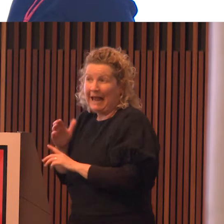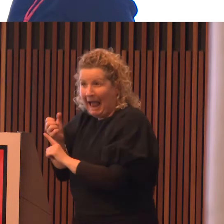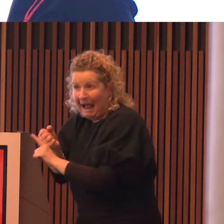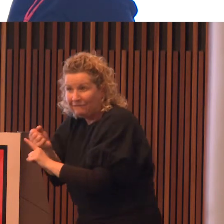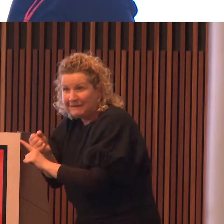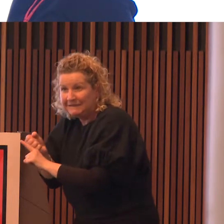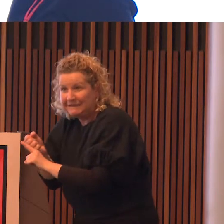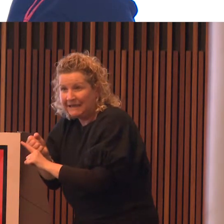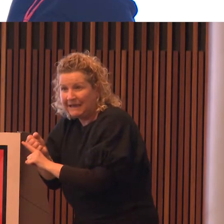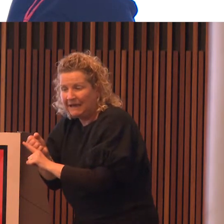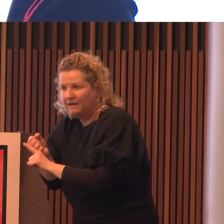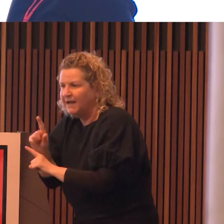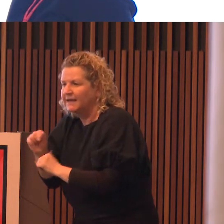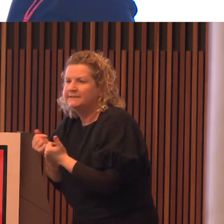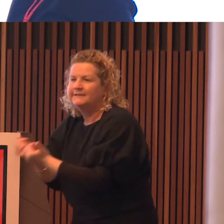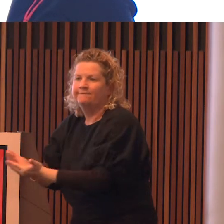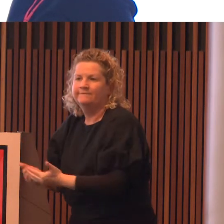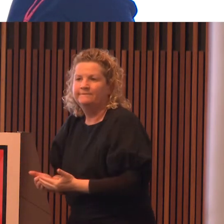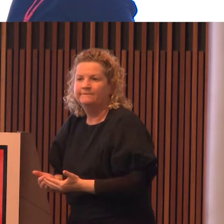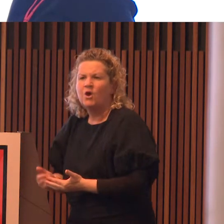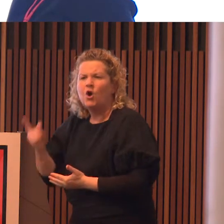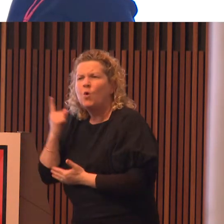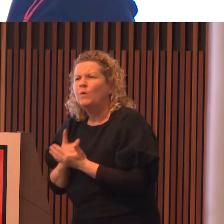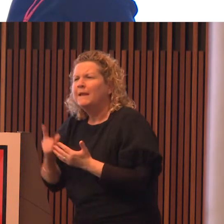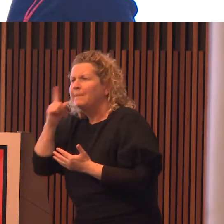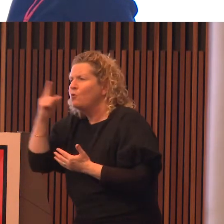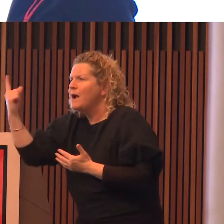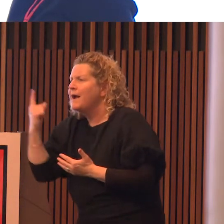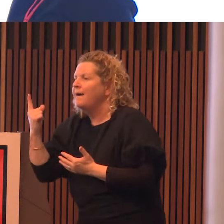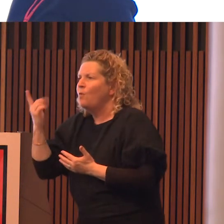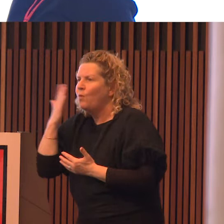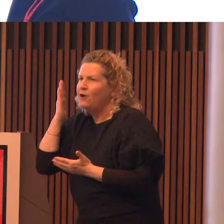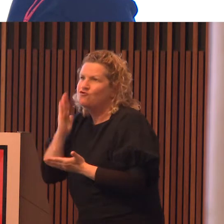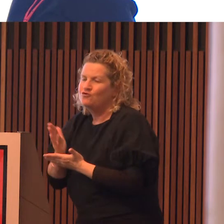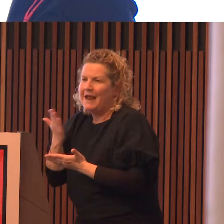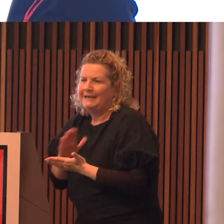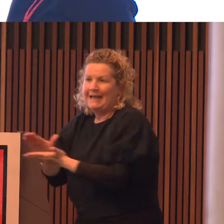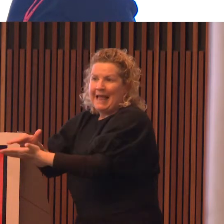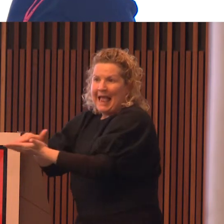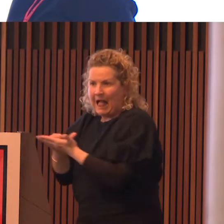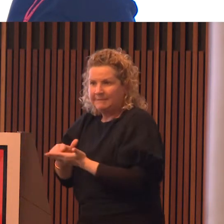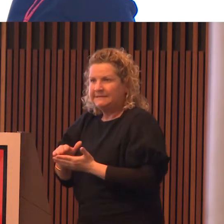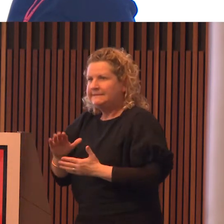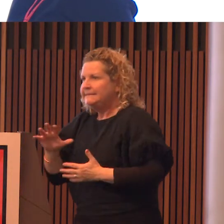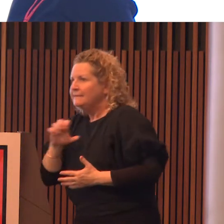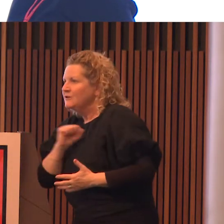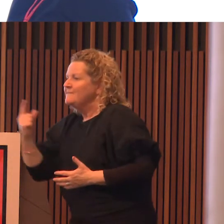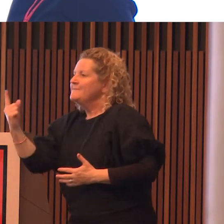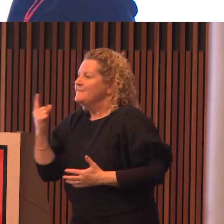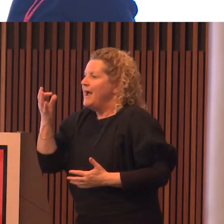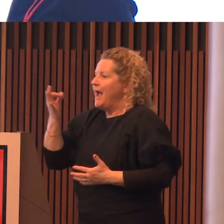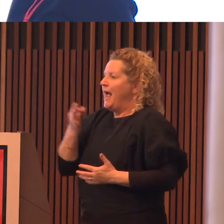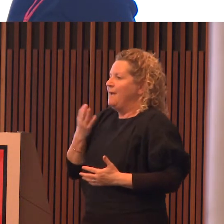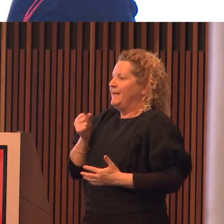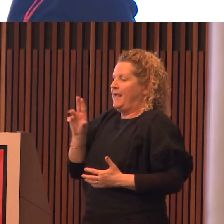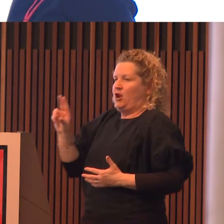to an advocacy organisation unless they really need help, and yet they're having to be turned away. So we have to find that